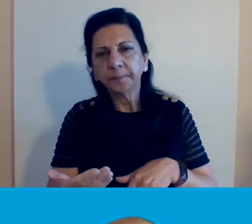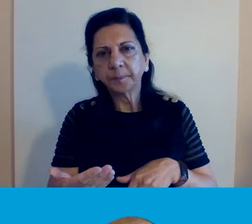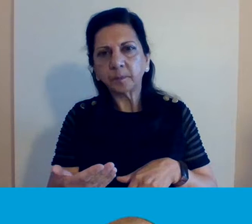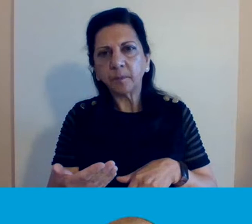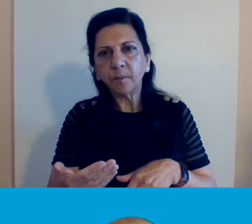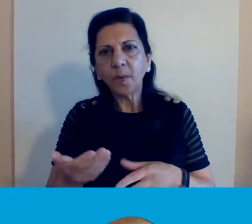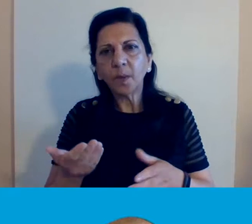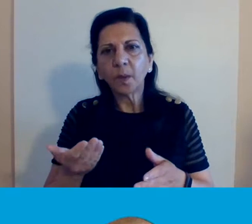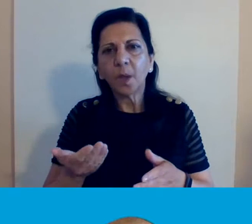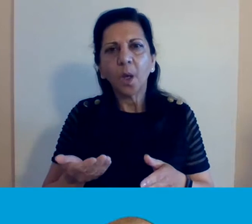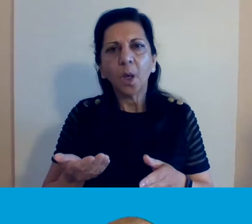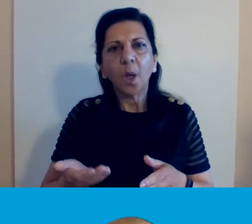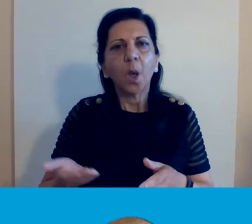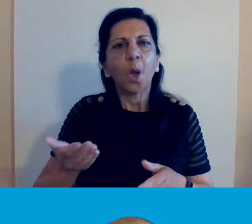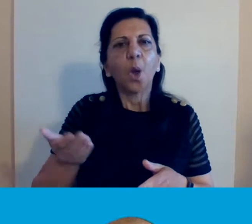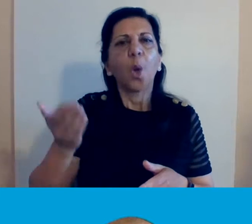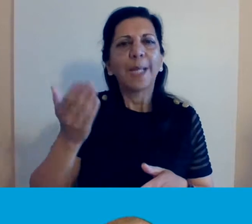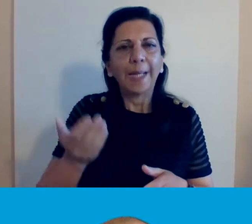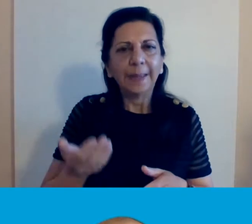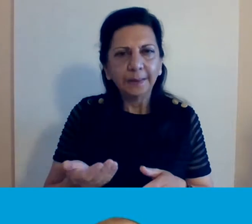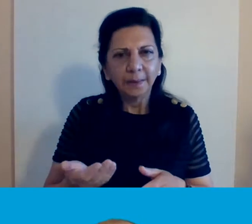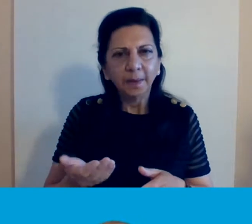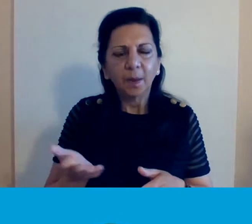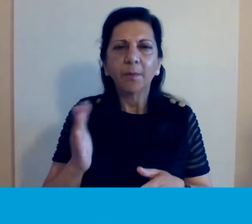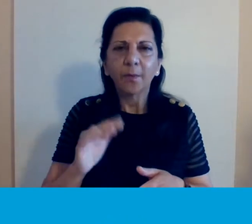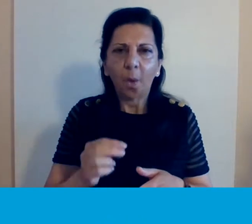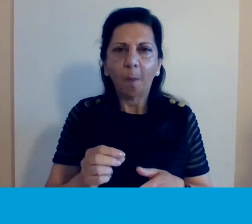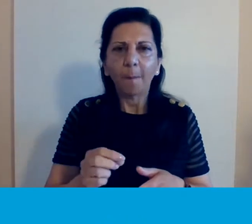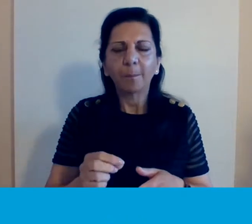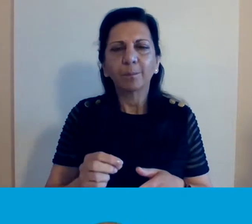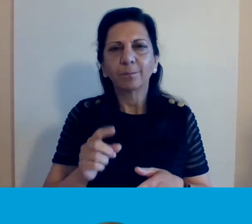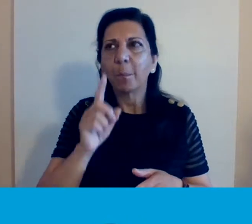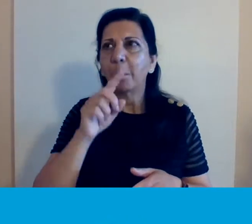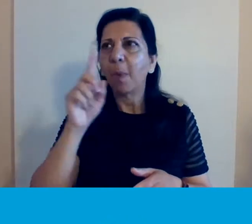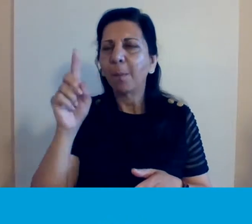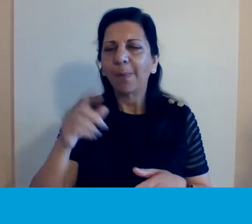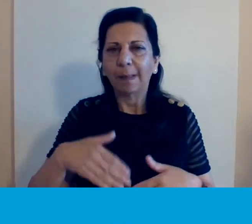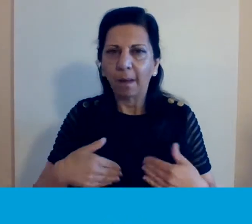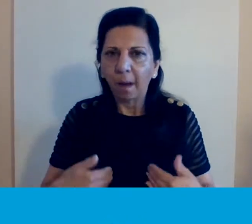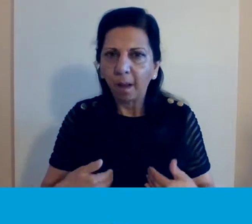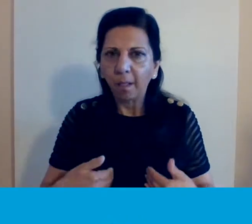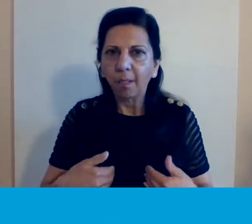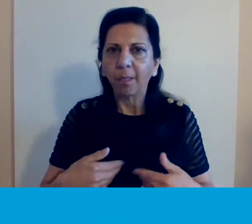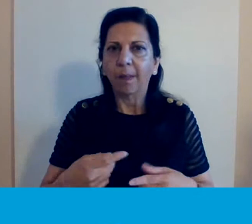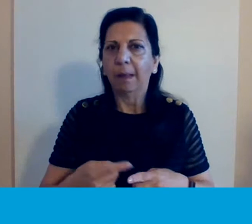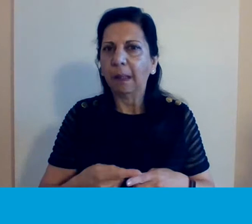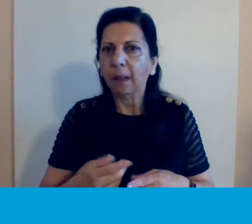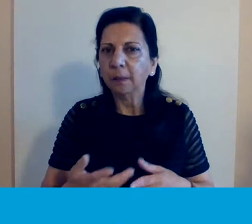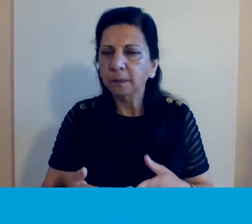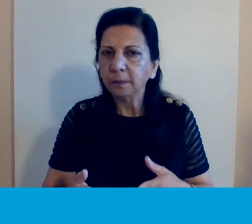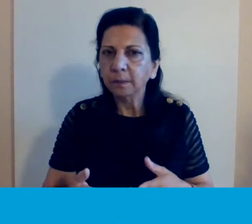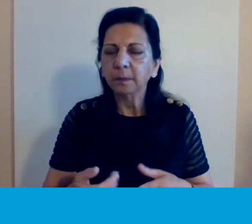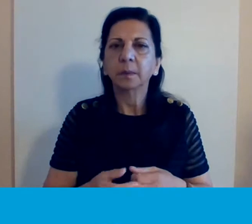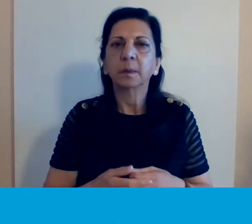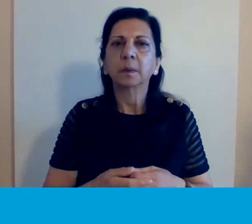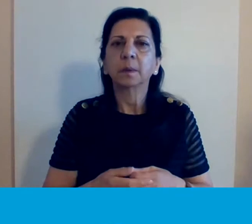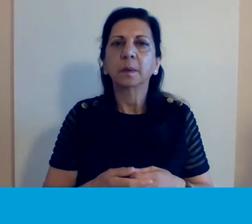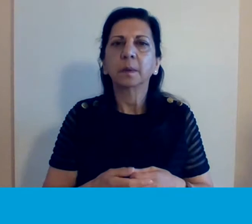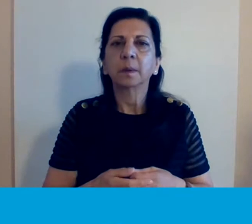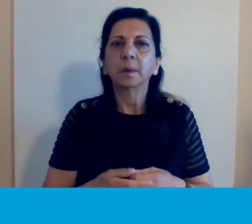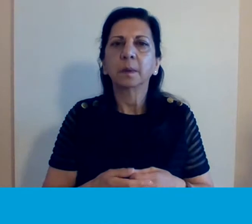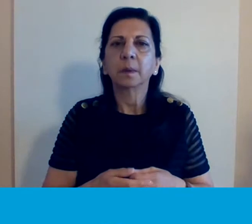we get from Public Health England and starting to think as a system as what are the longer term effects that we need to think about